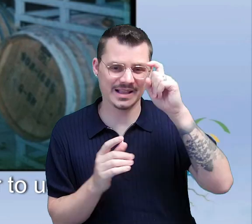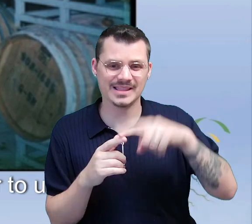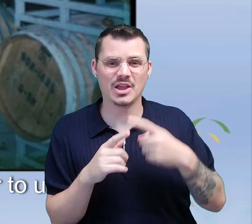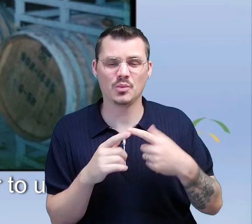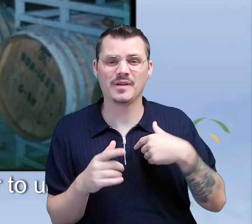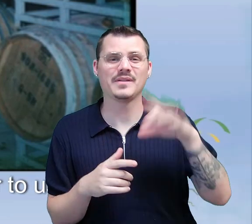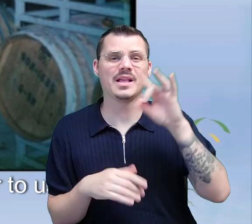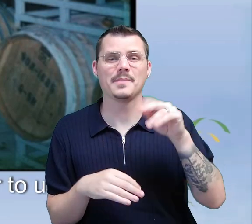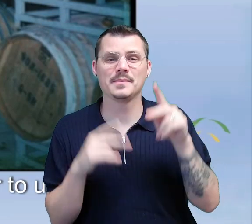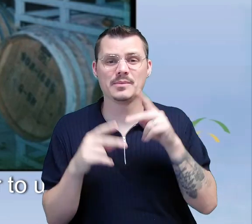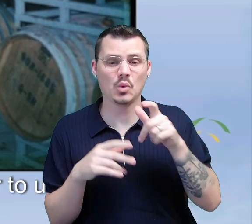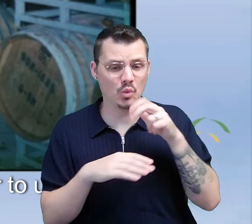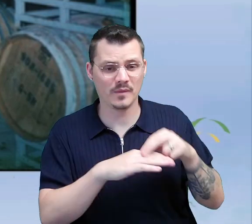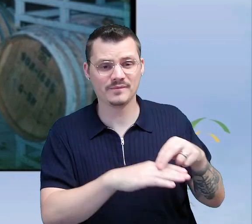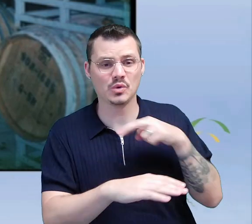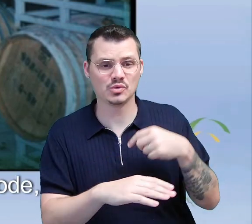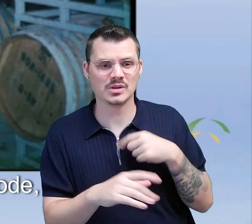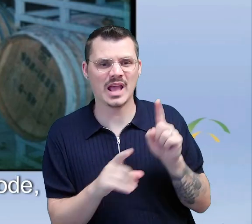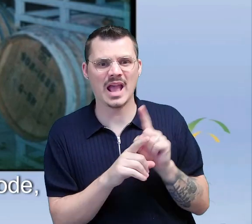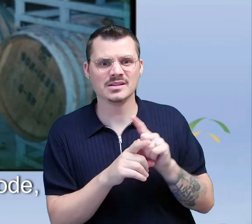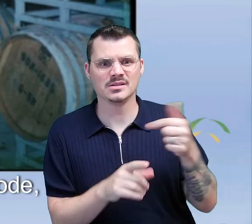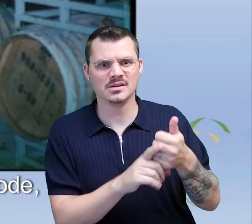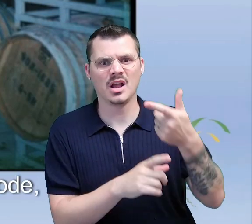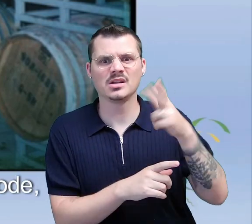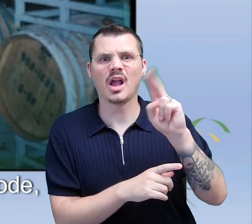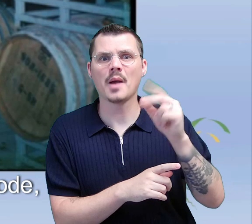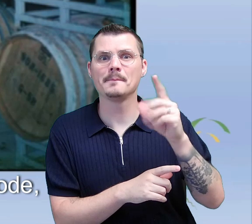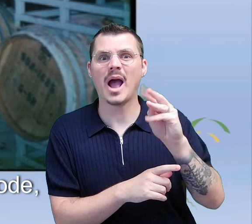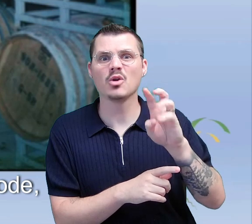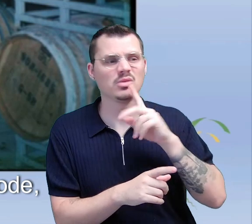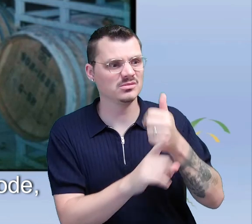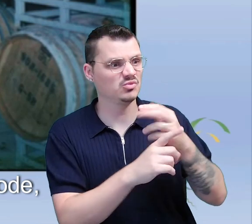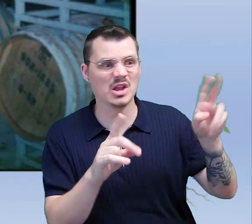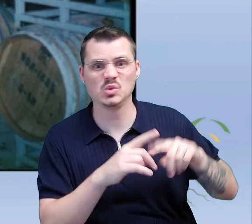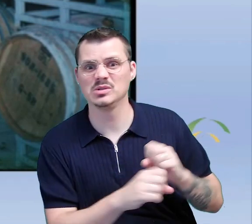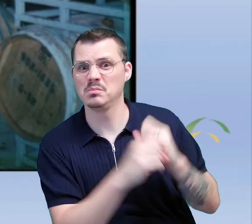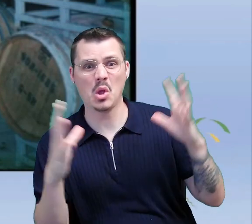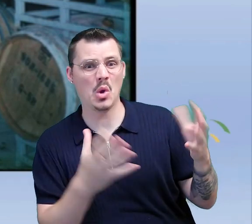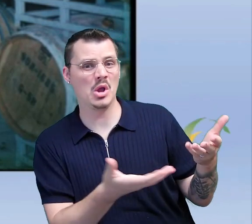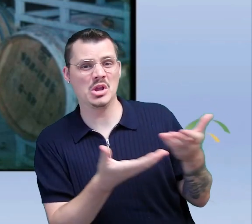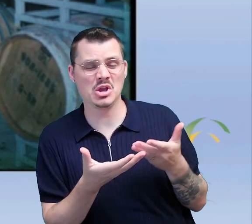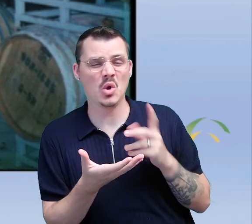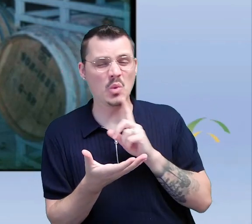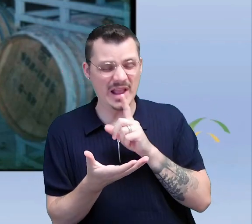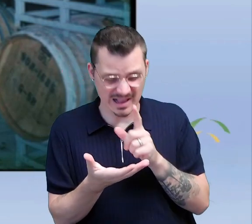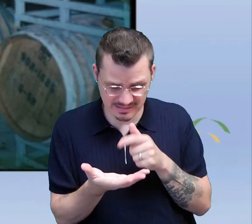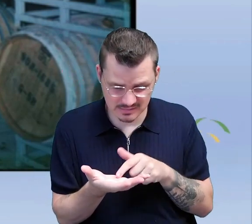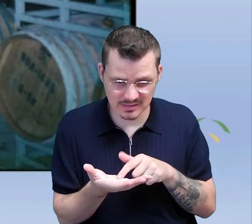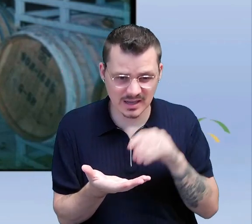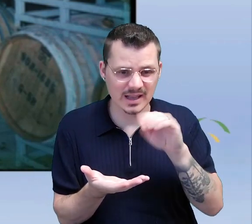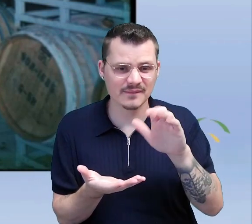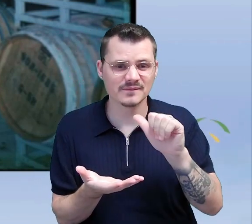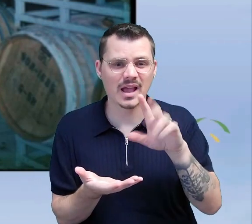Because then we find that people refer to us as kegs of gunpowder ready to explode turn out to be,